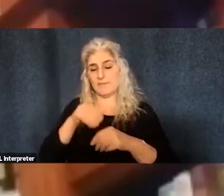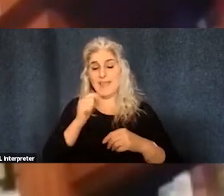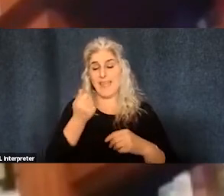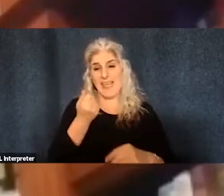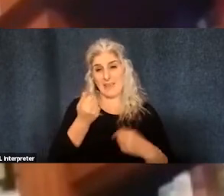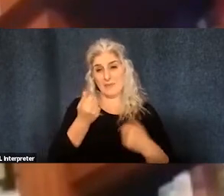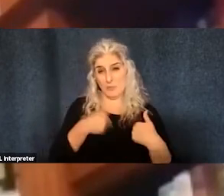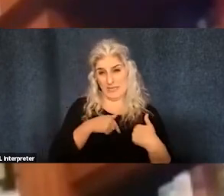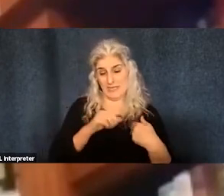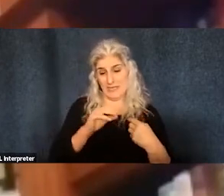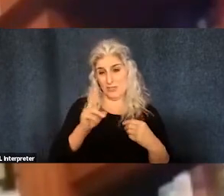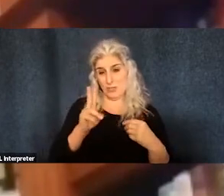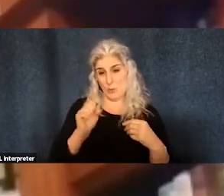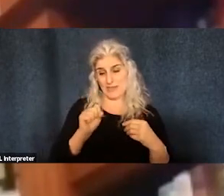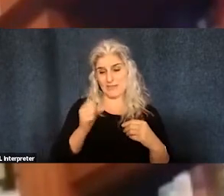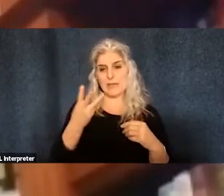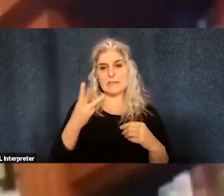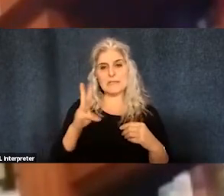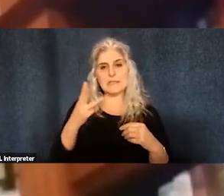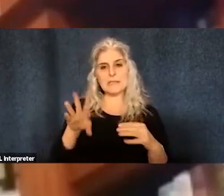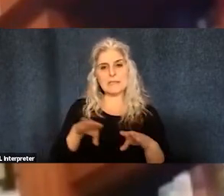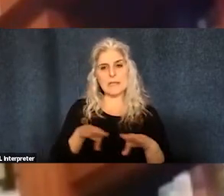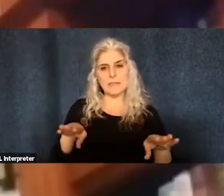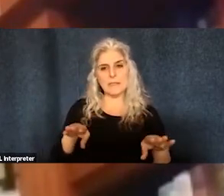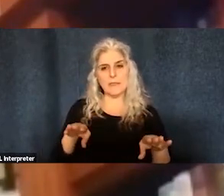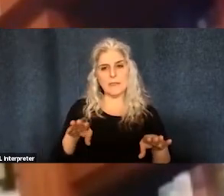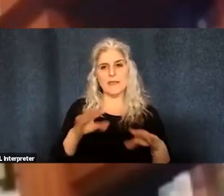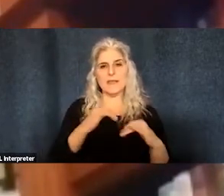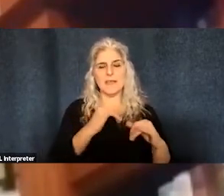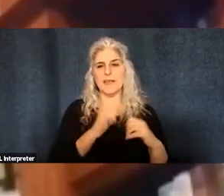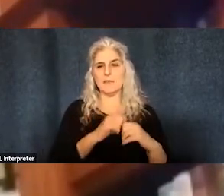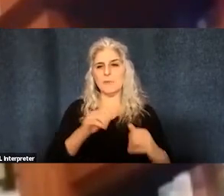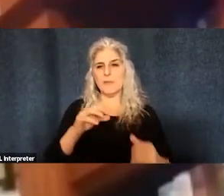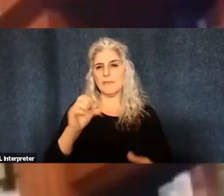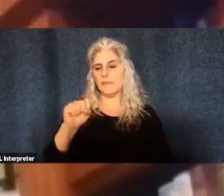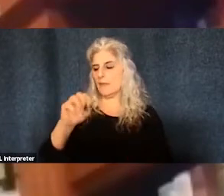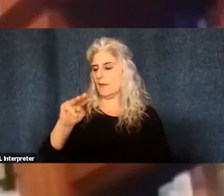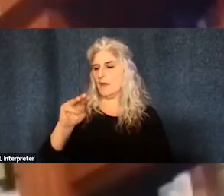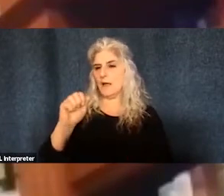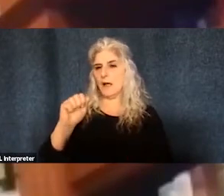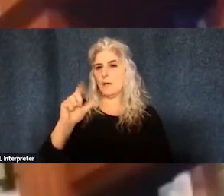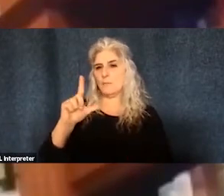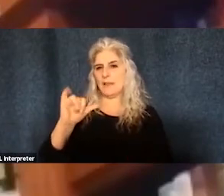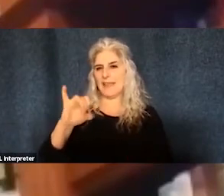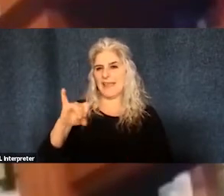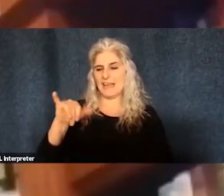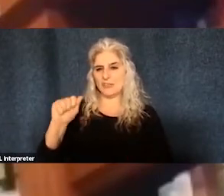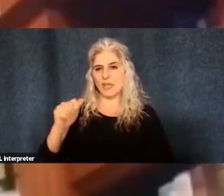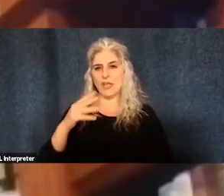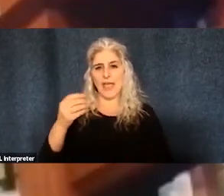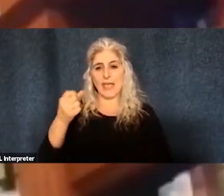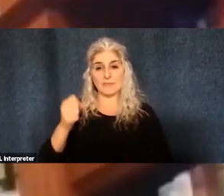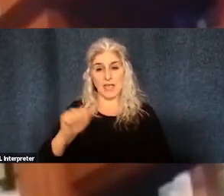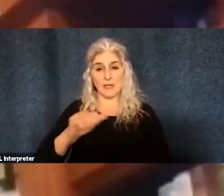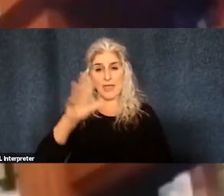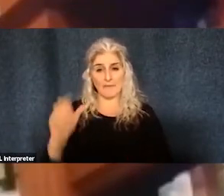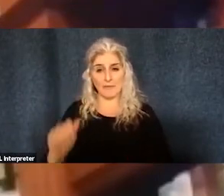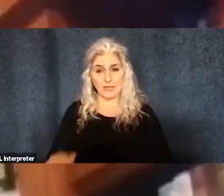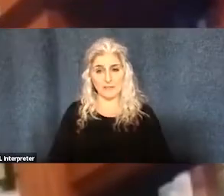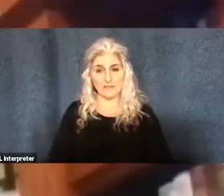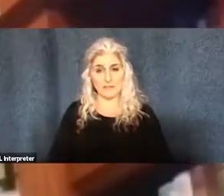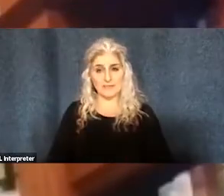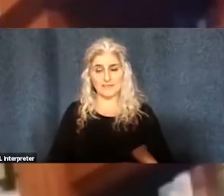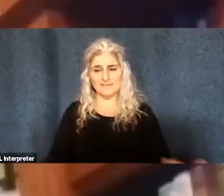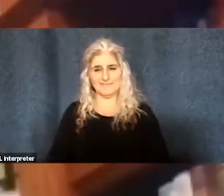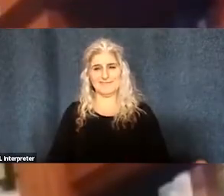Africa. So that's going to change too. And new boards being refreshed are going to also demand that